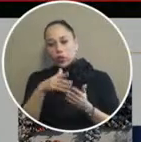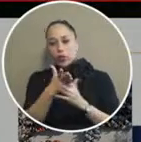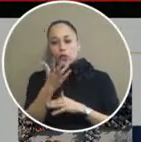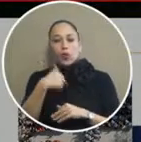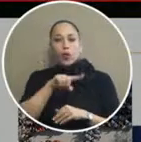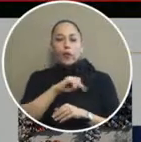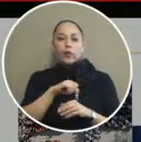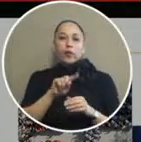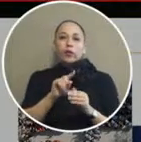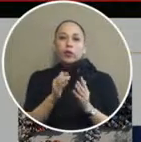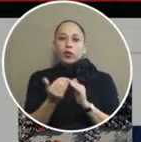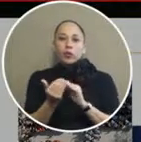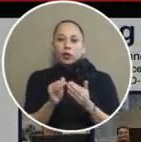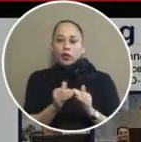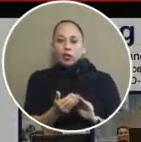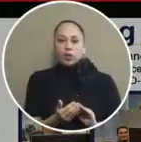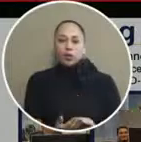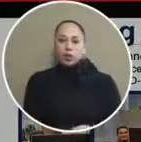slide, please.